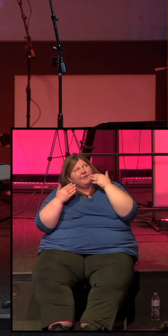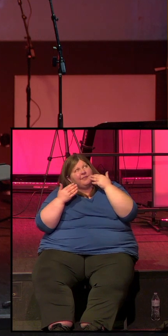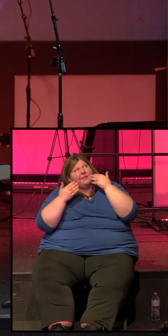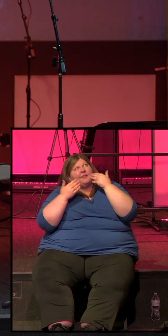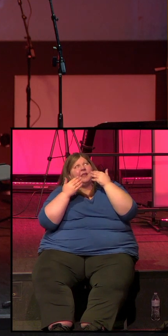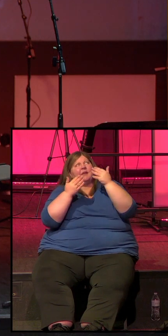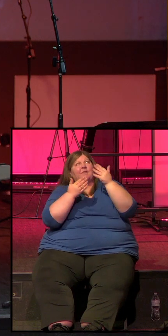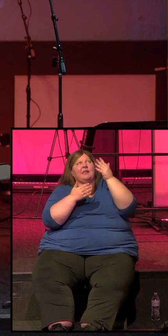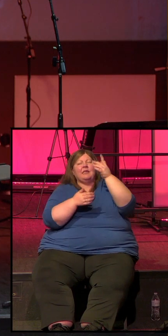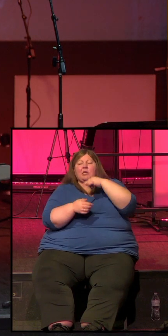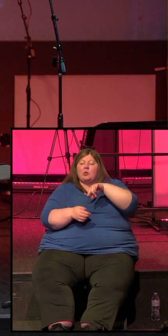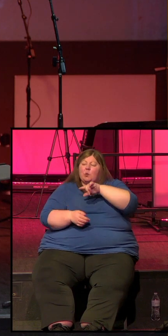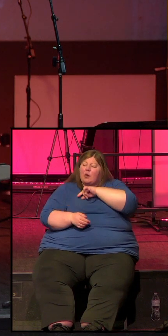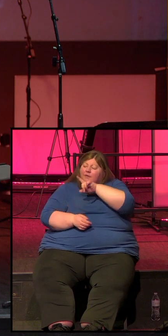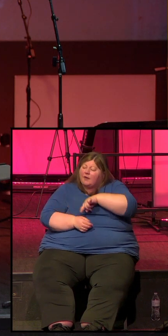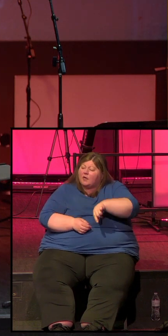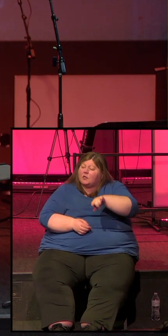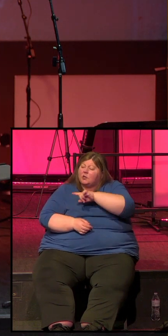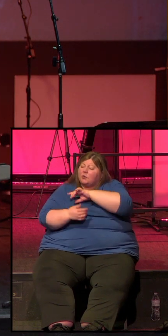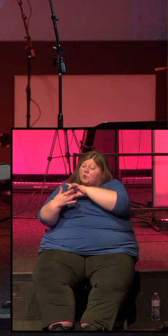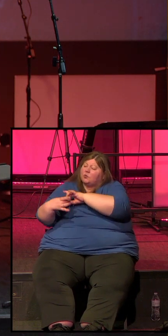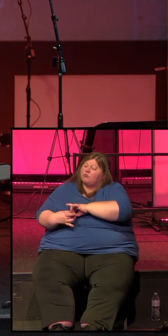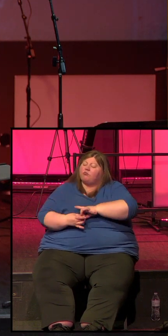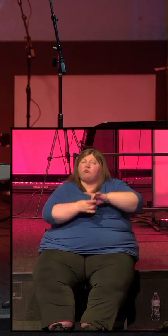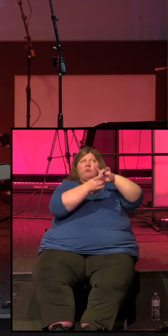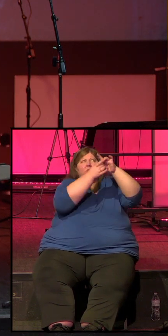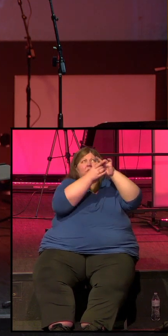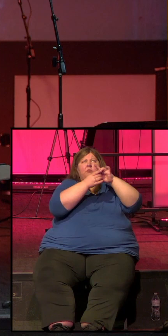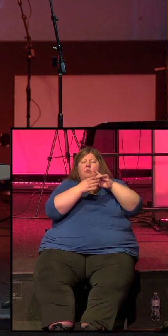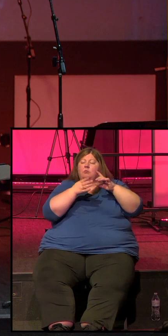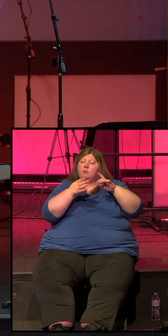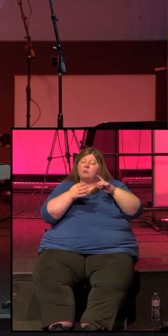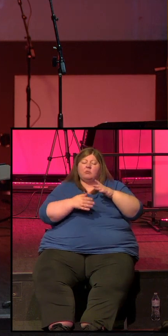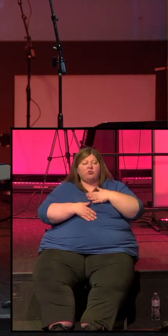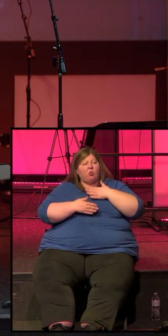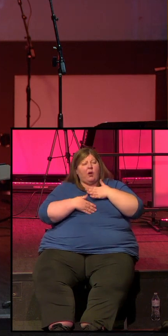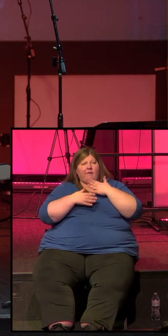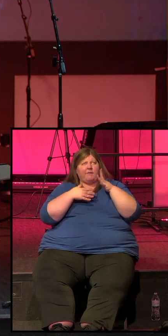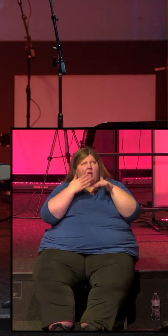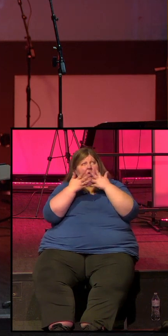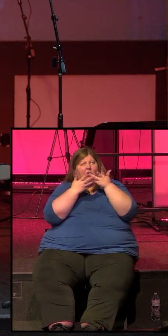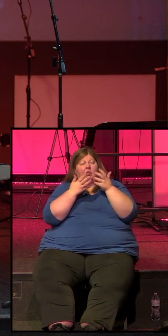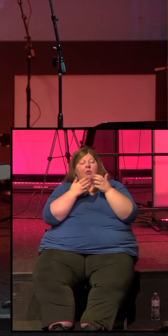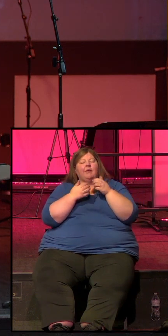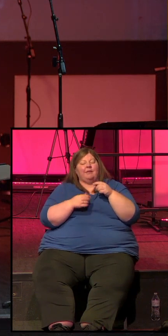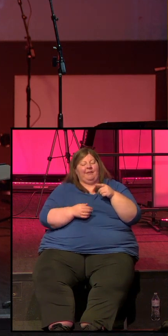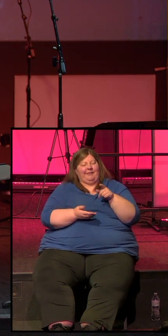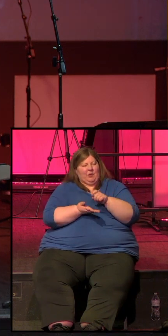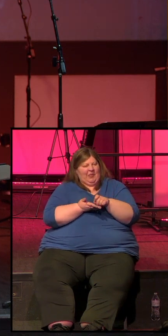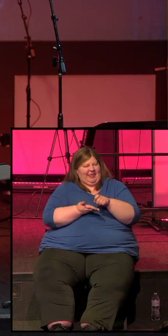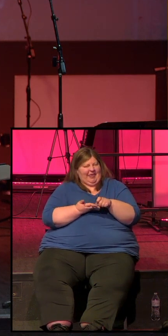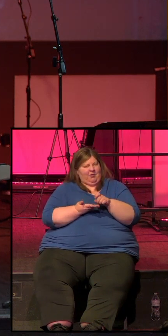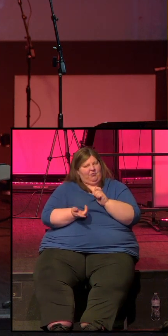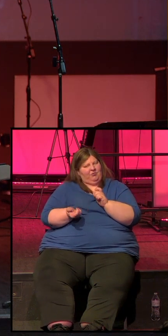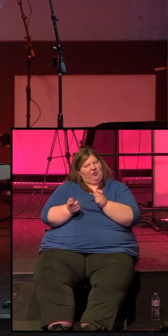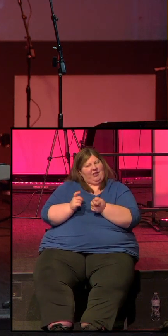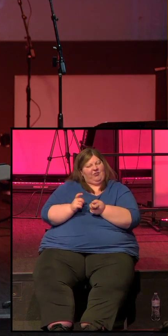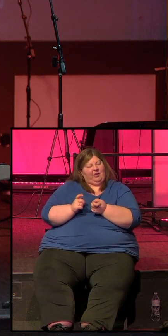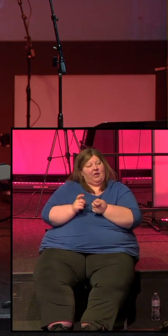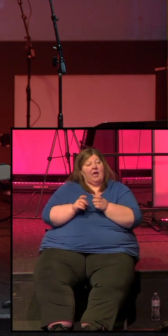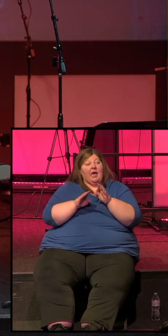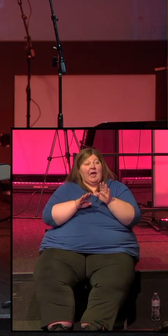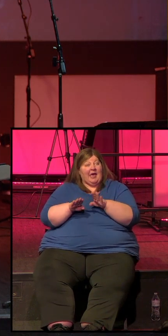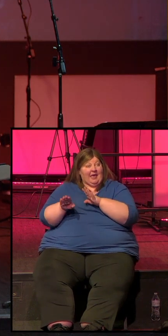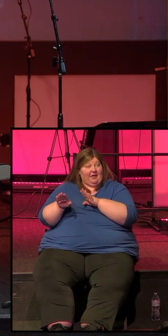the inheritance of his holy people in the kingdom of light. Notice, he's starting to pivot here, and he's not talking about the actions and